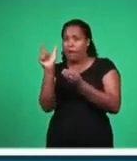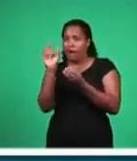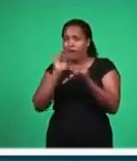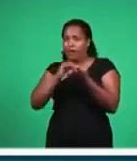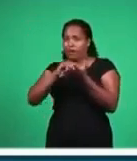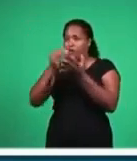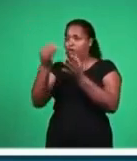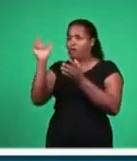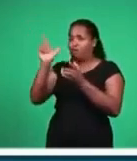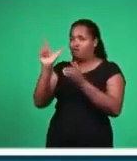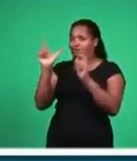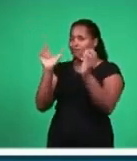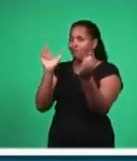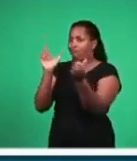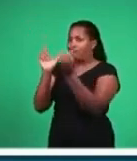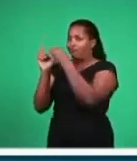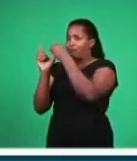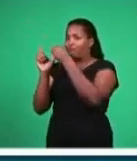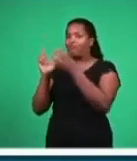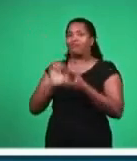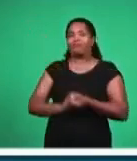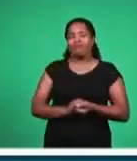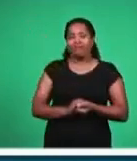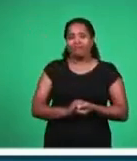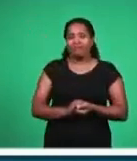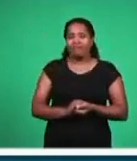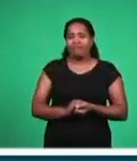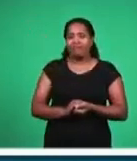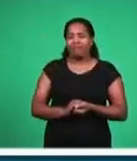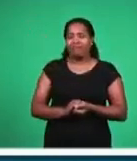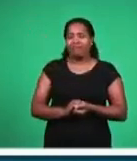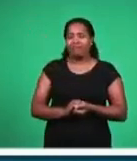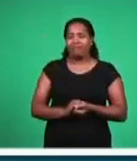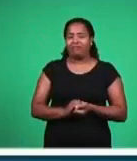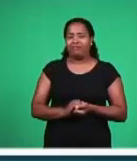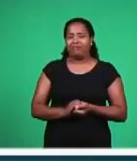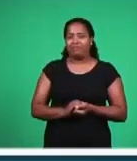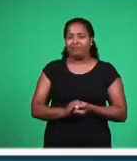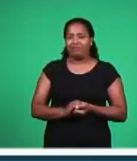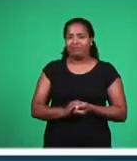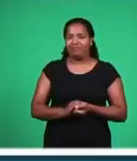word so that we can make it easier. We're missing a word here. Rapture.